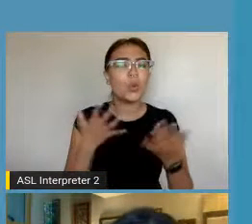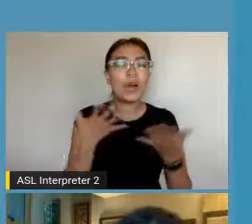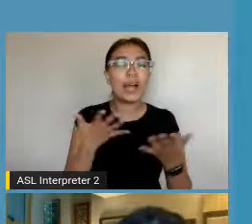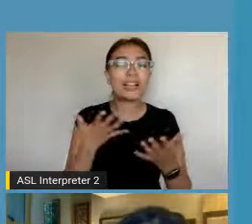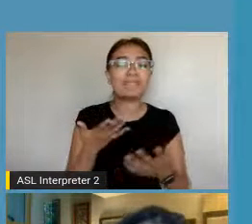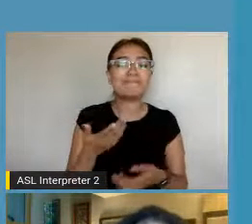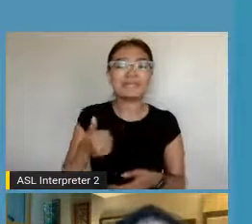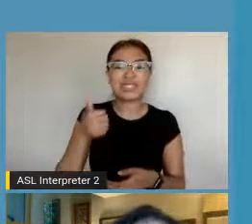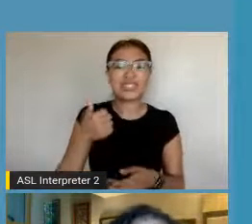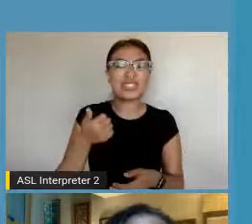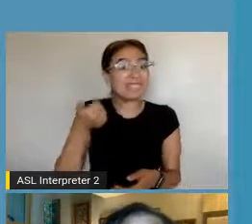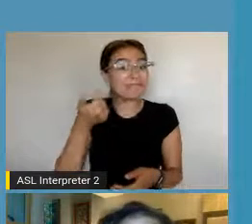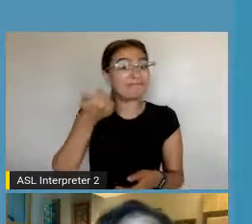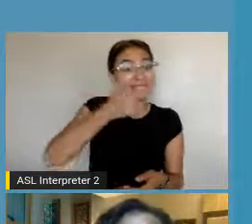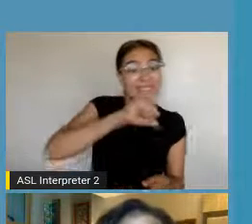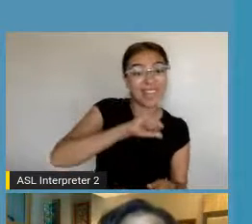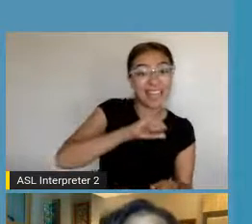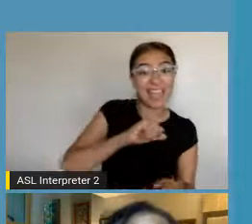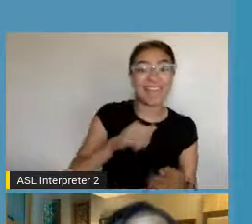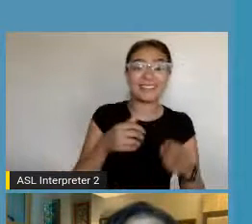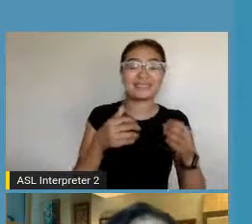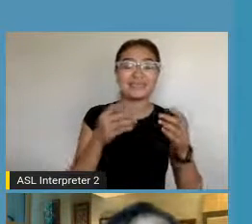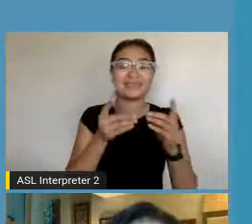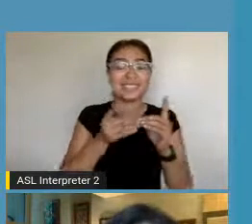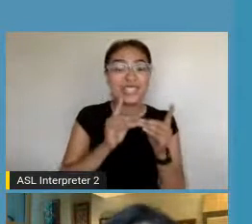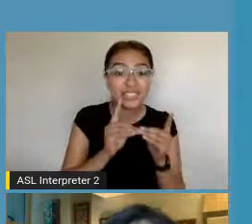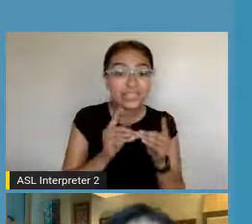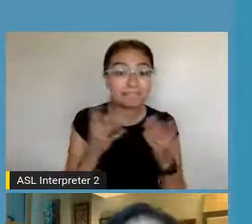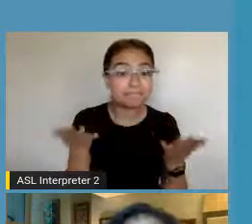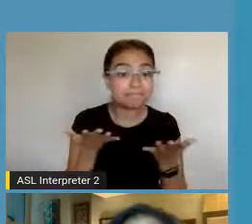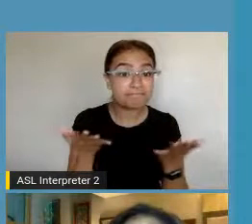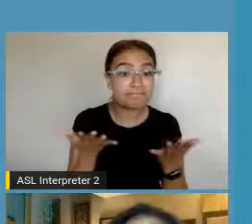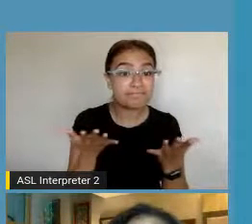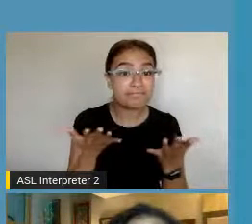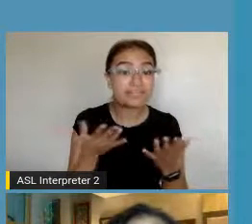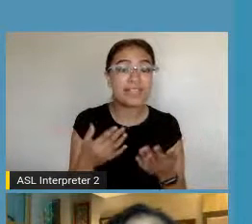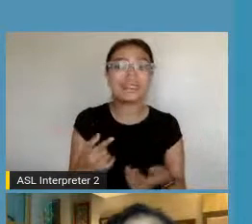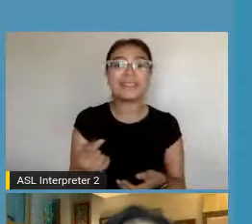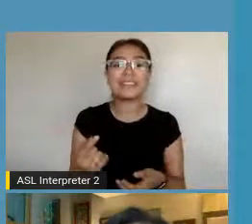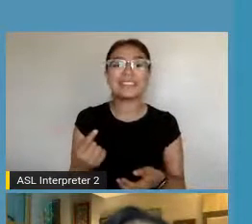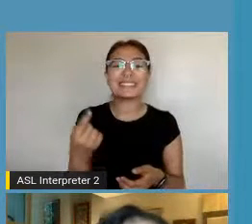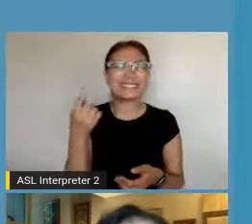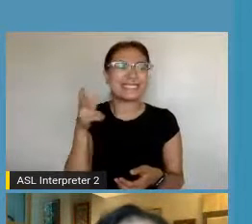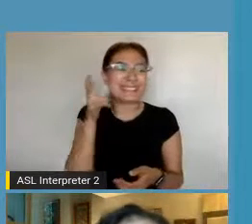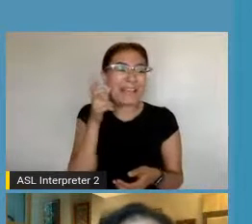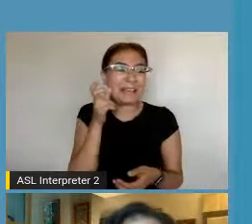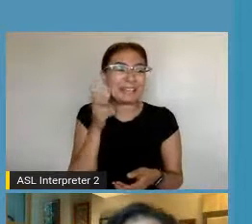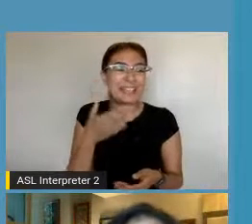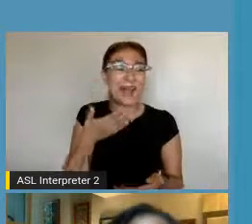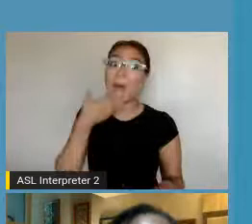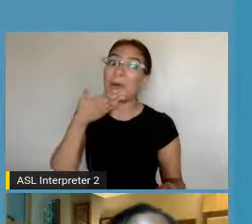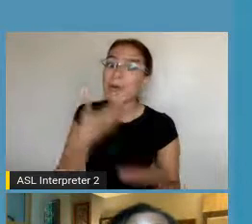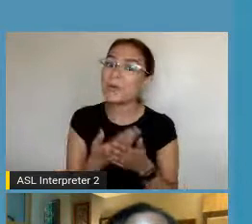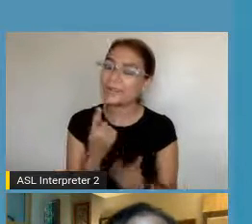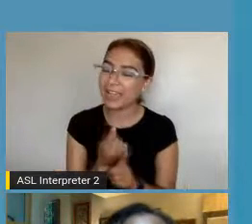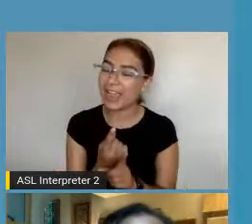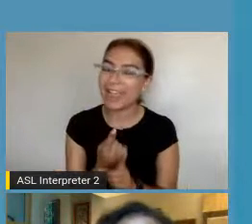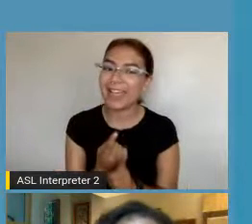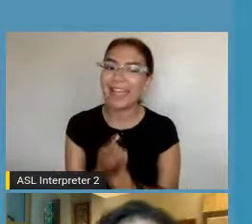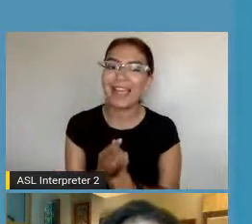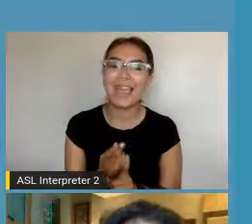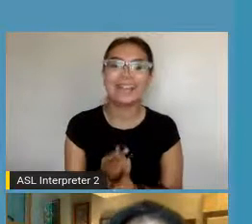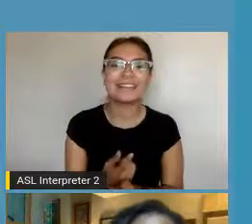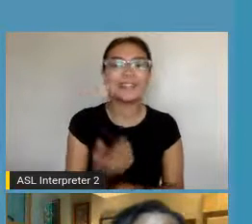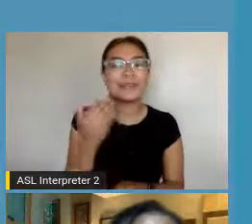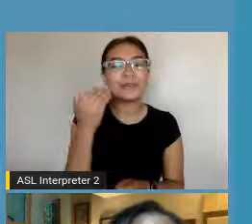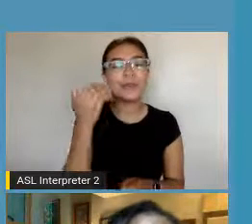digitization? Well, it all sounds like it's a win-win in terms of inventorying. You now know what you have in